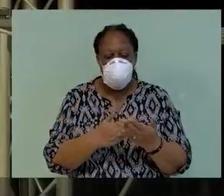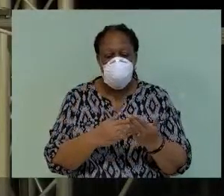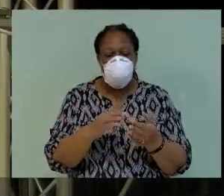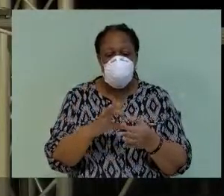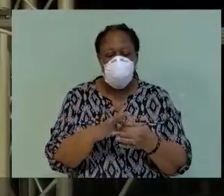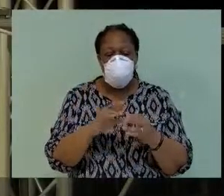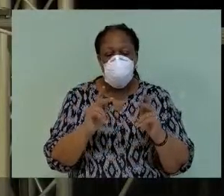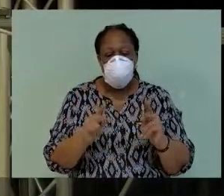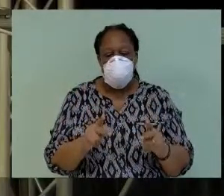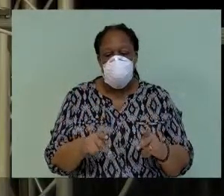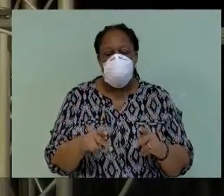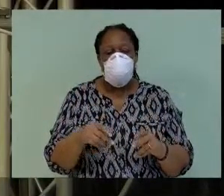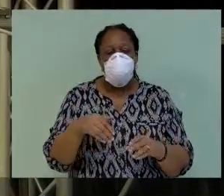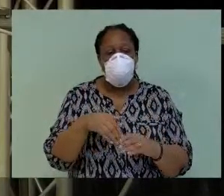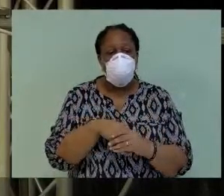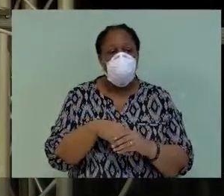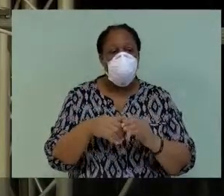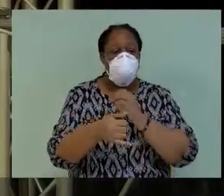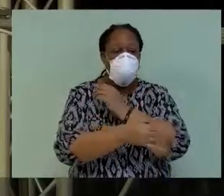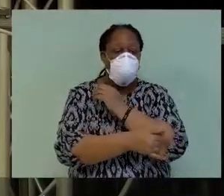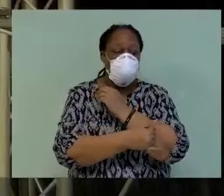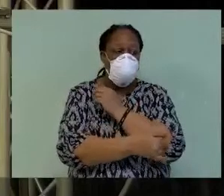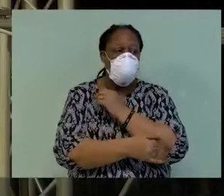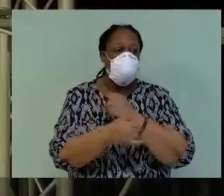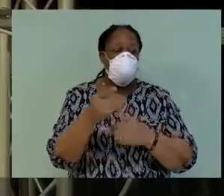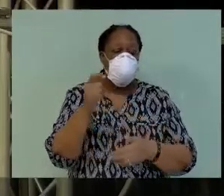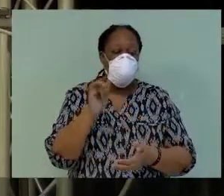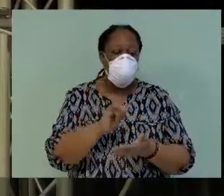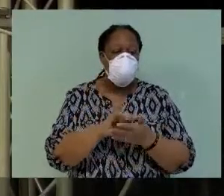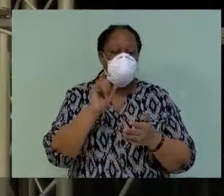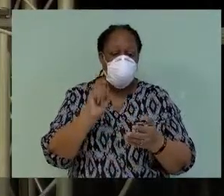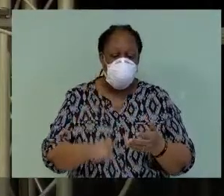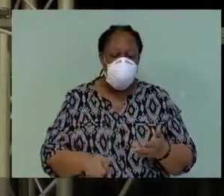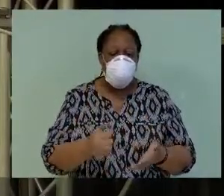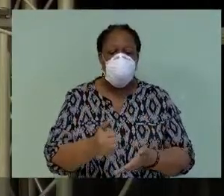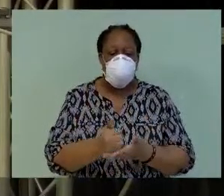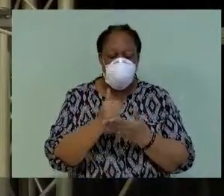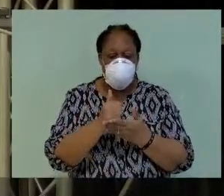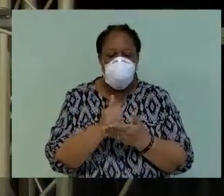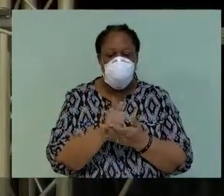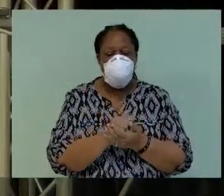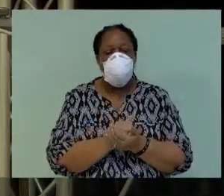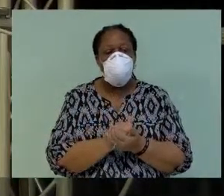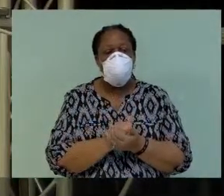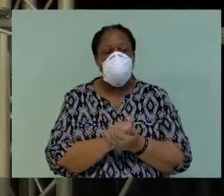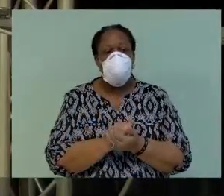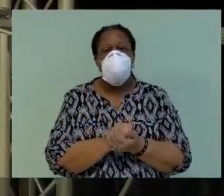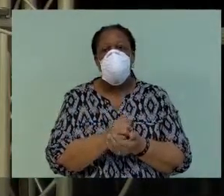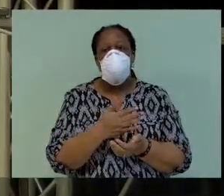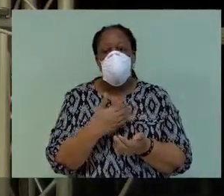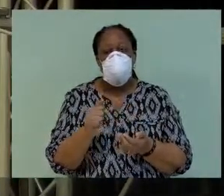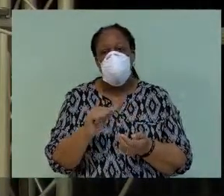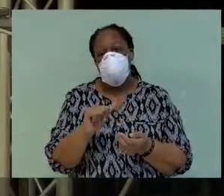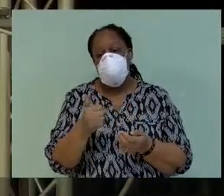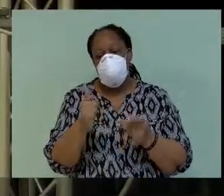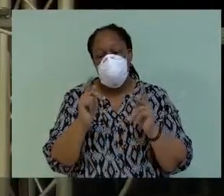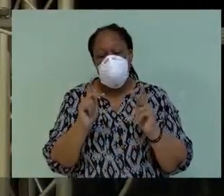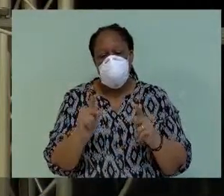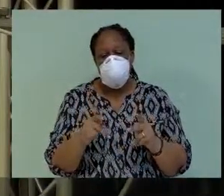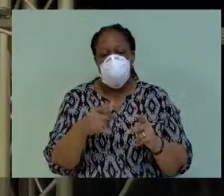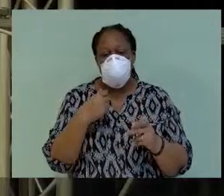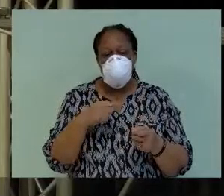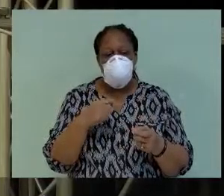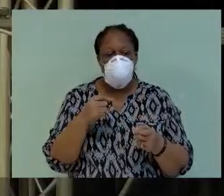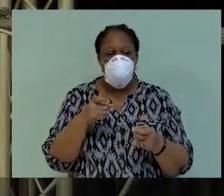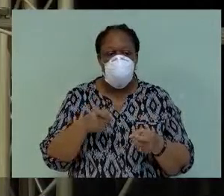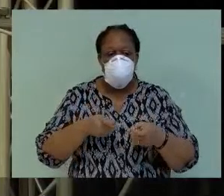vulnerable persons in our communities, as well as at-risk personalities who have contributed to the